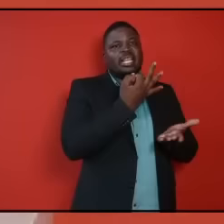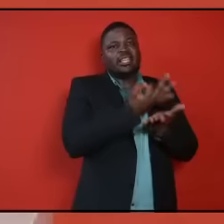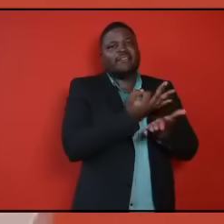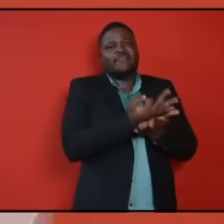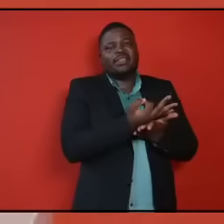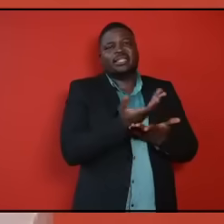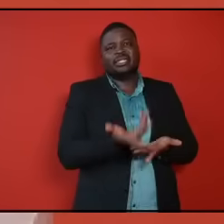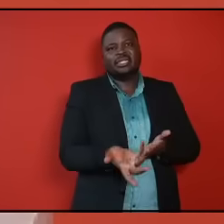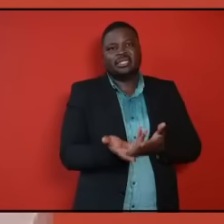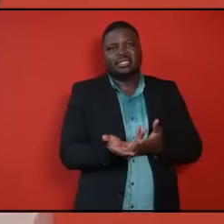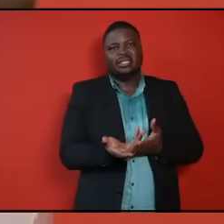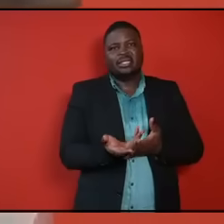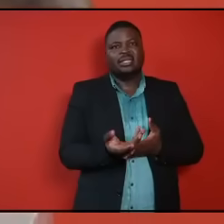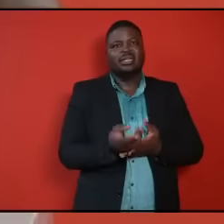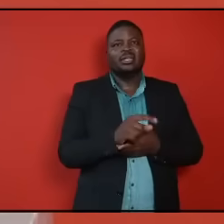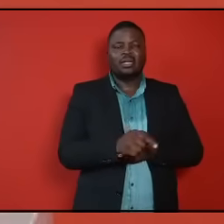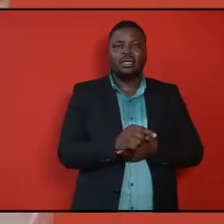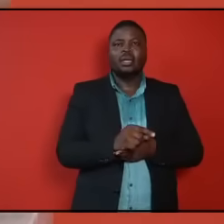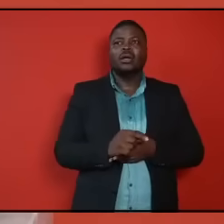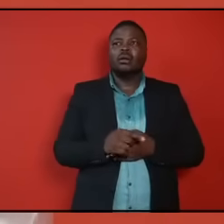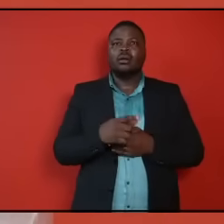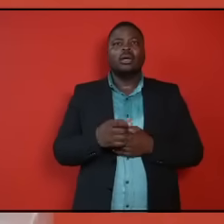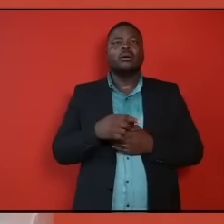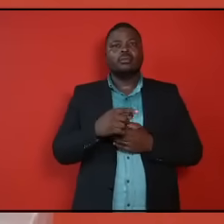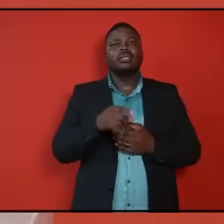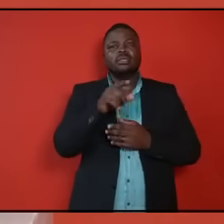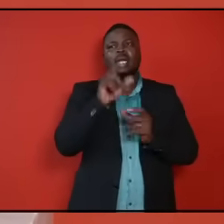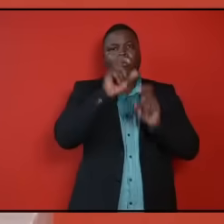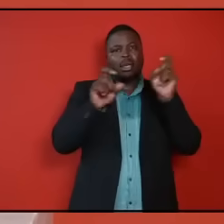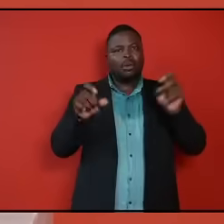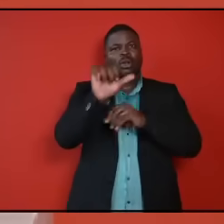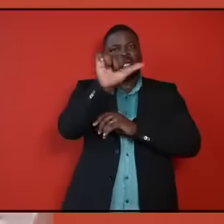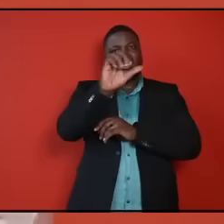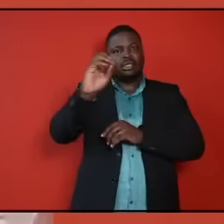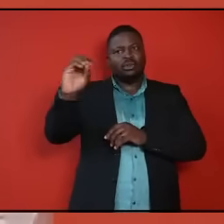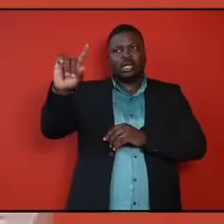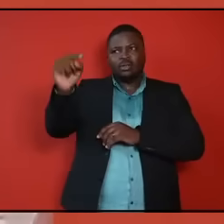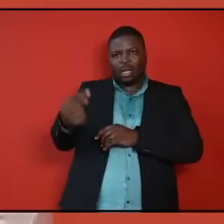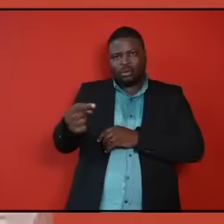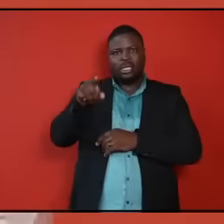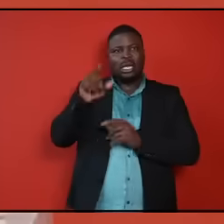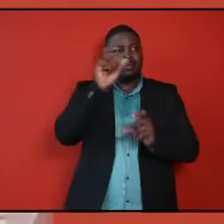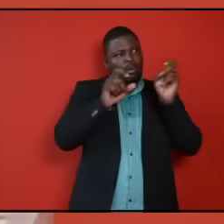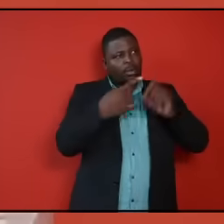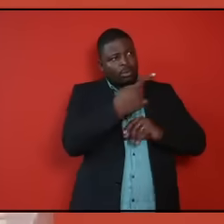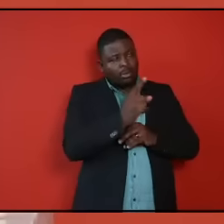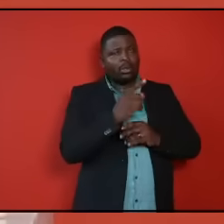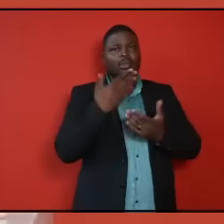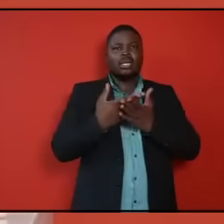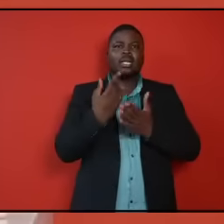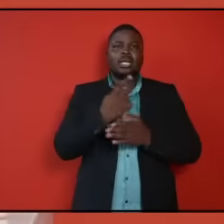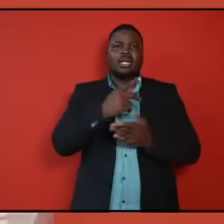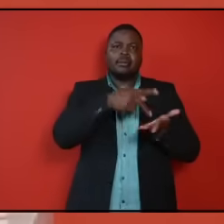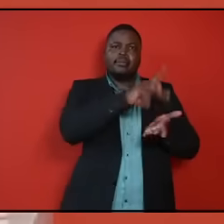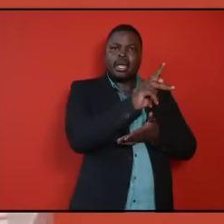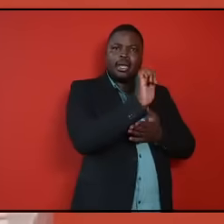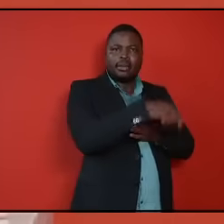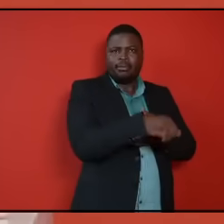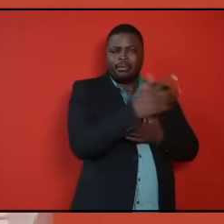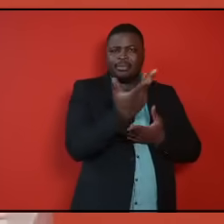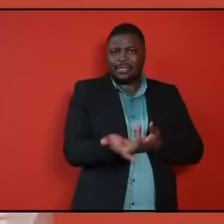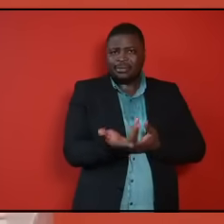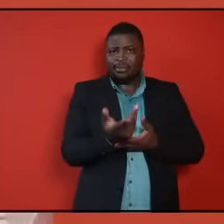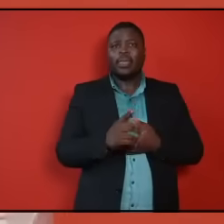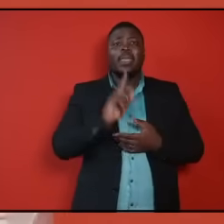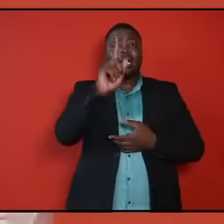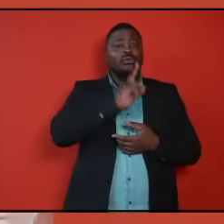The ones of 600,000 are the ones who can afford. They are the ones who should be paying because surely you want money. That's why you